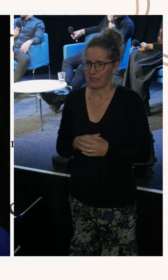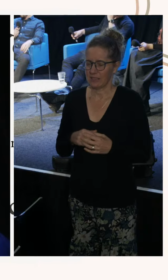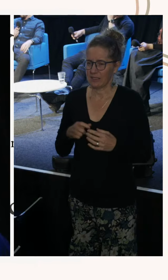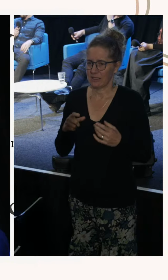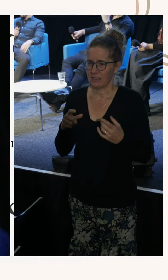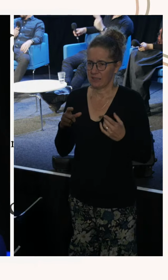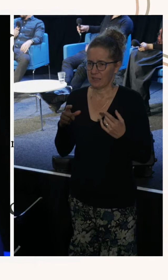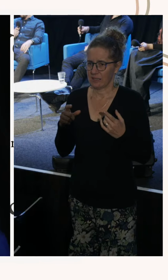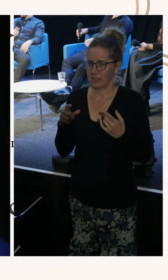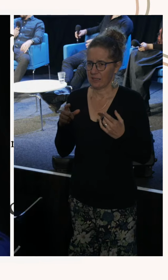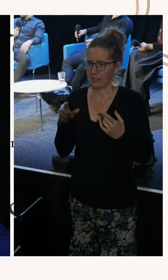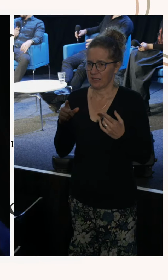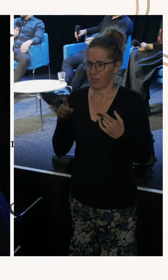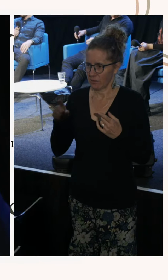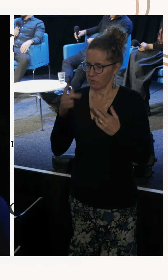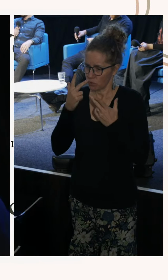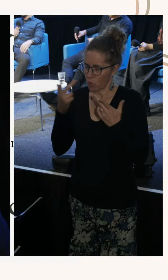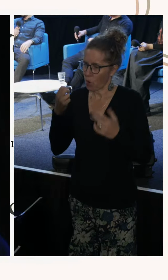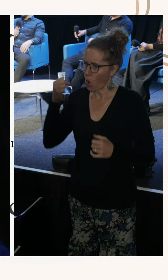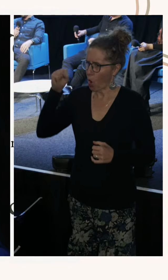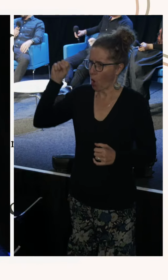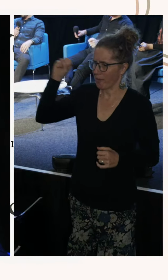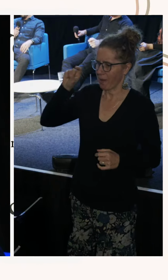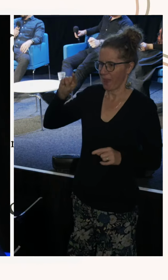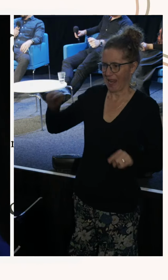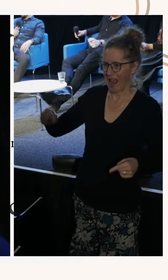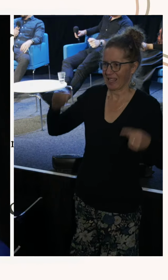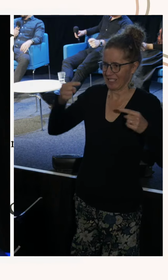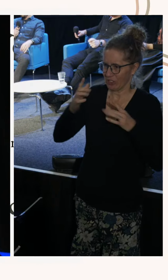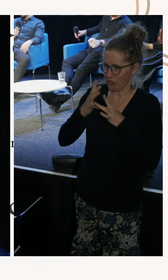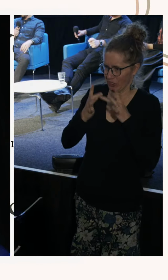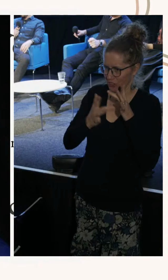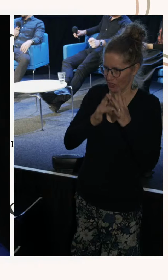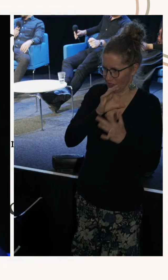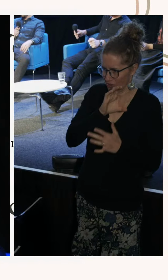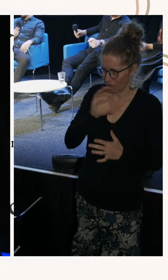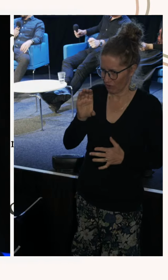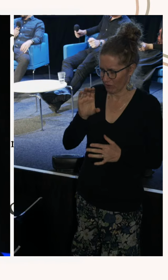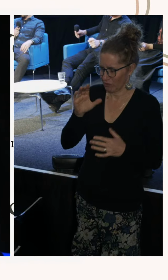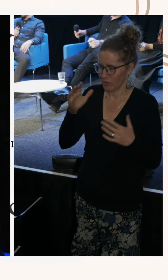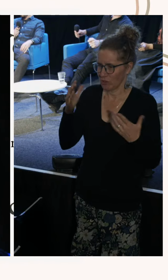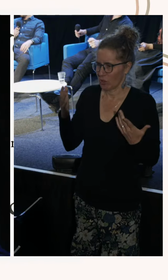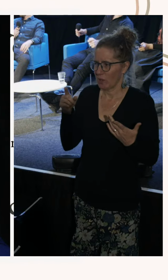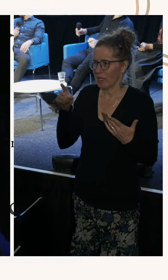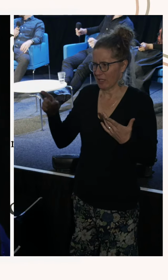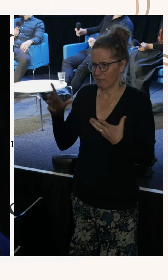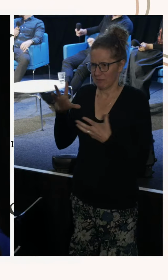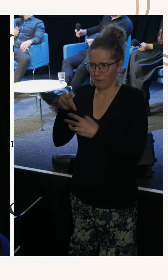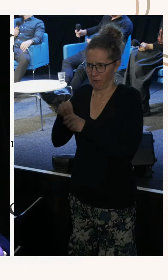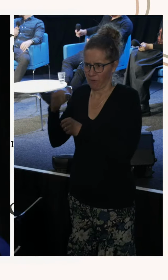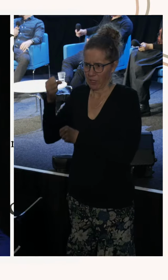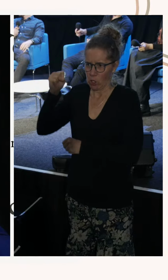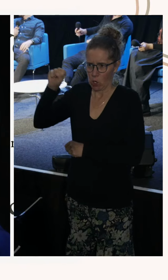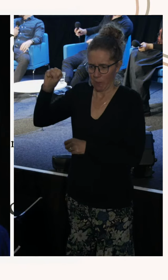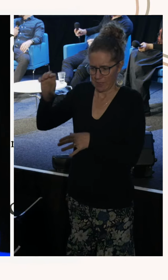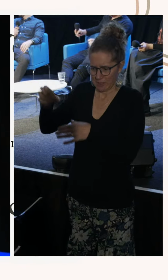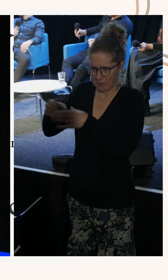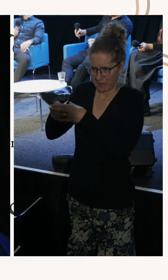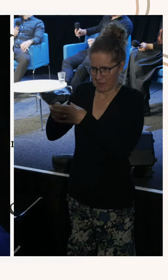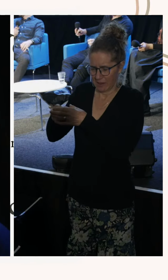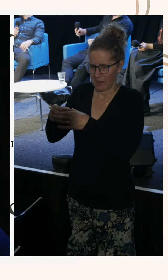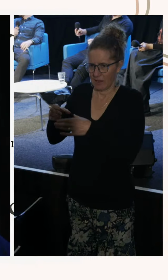manifestation of the Antichrist. Yes. And so, you know, Macaulay had been around the Communist Party, had been on the left